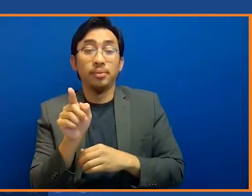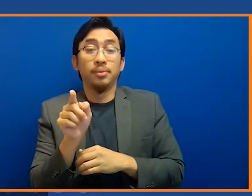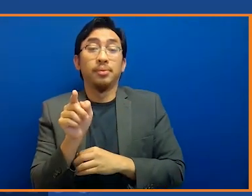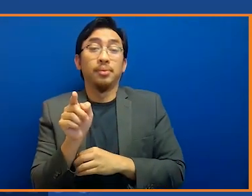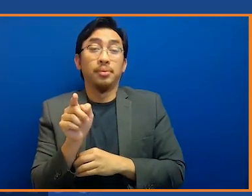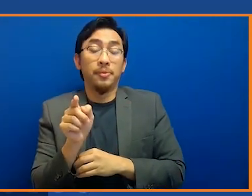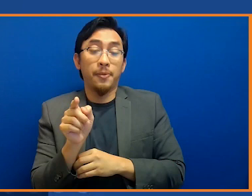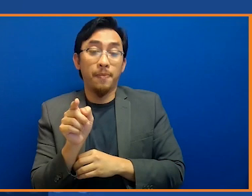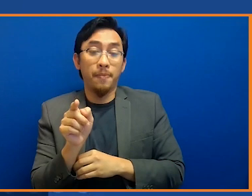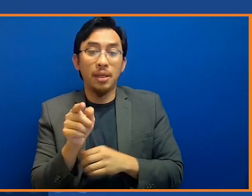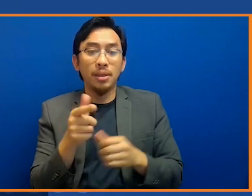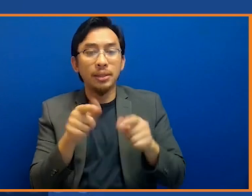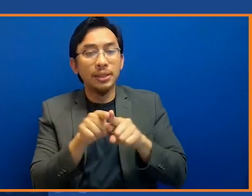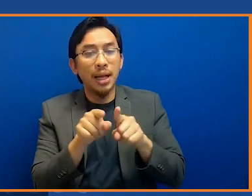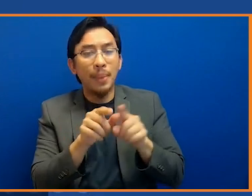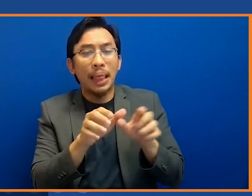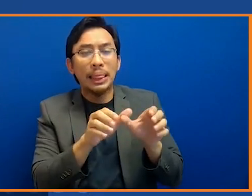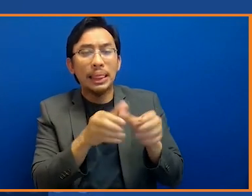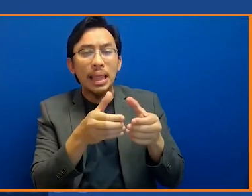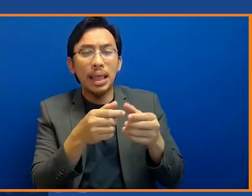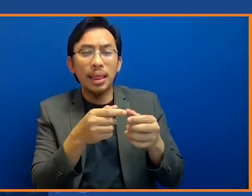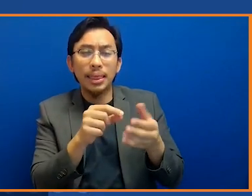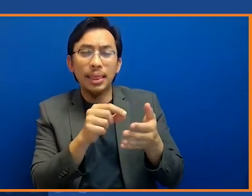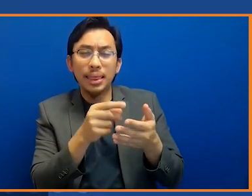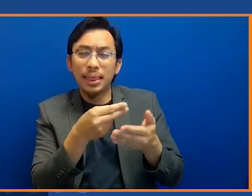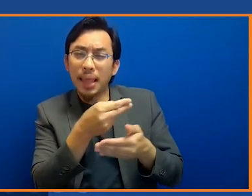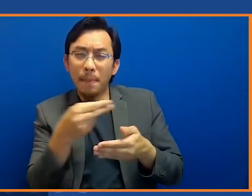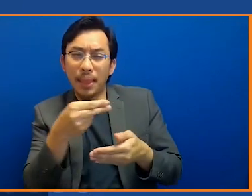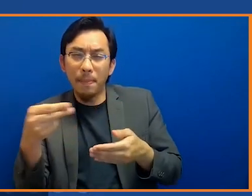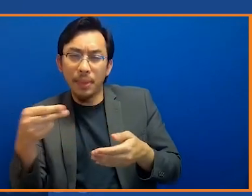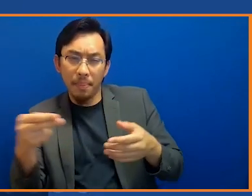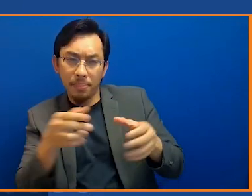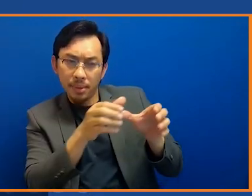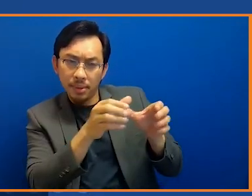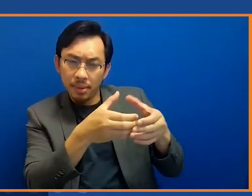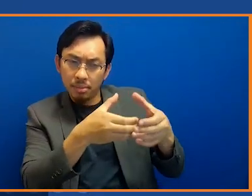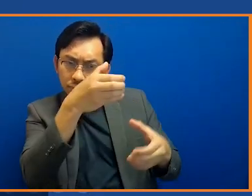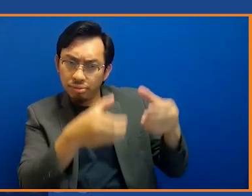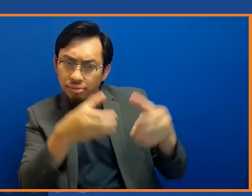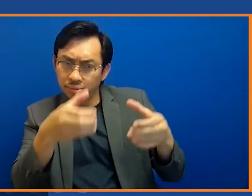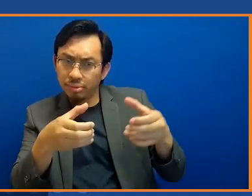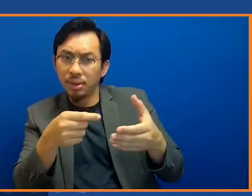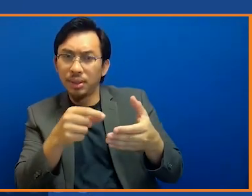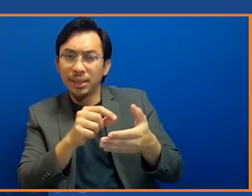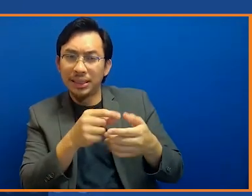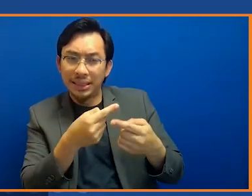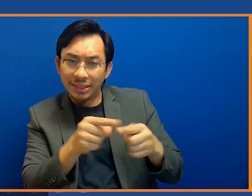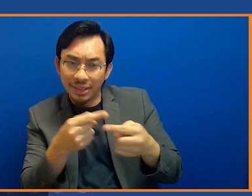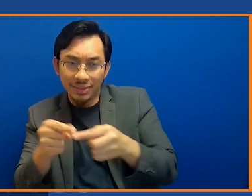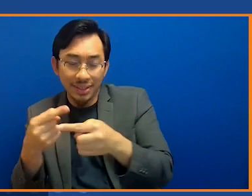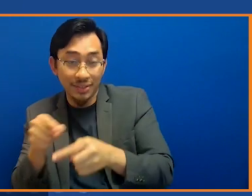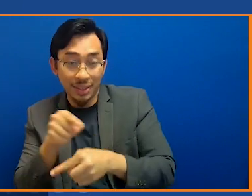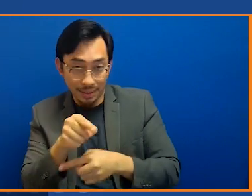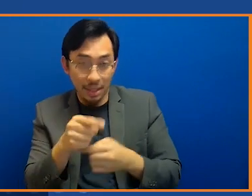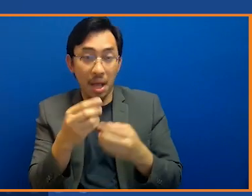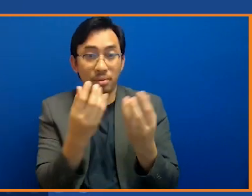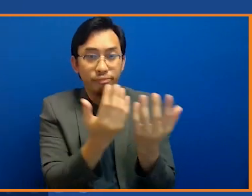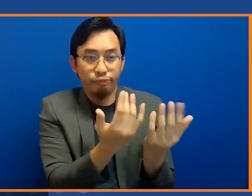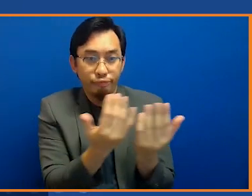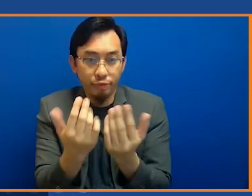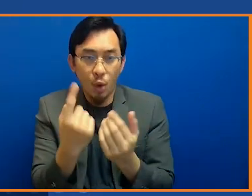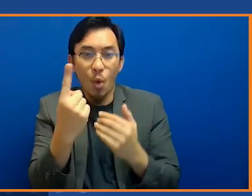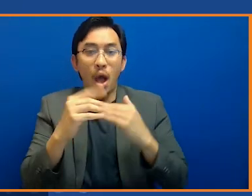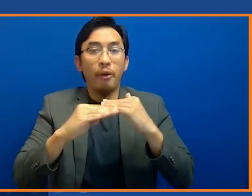we can combine with the type of the building over here. For example, TI for timber, CM for